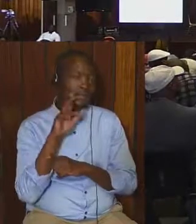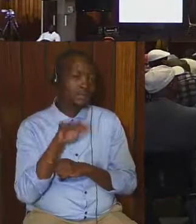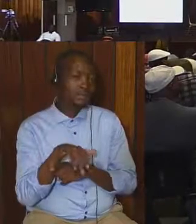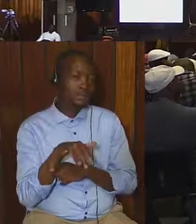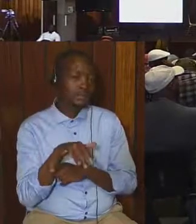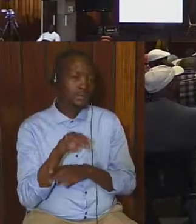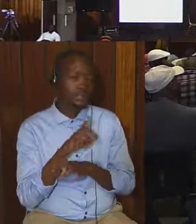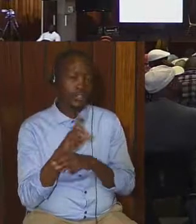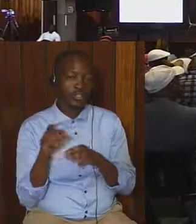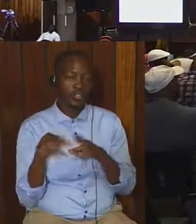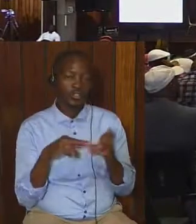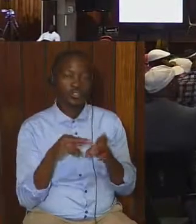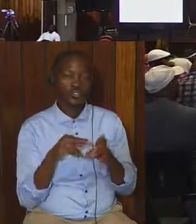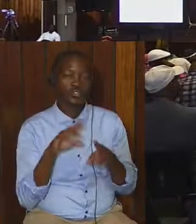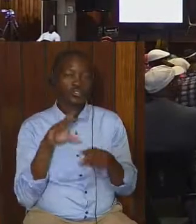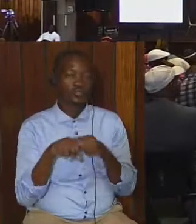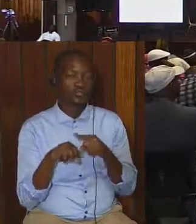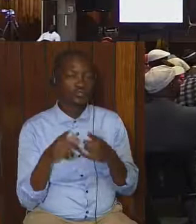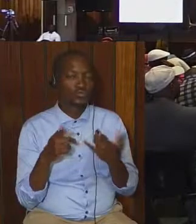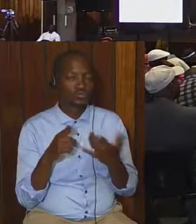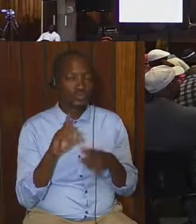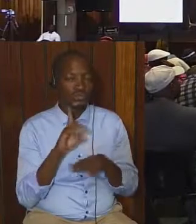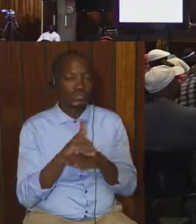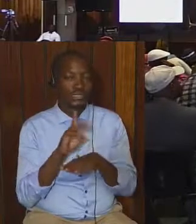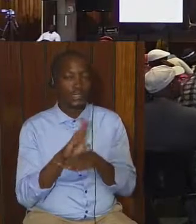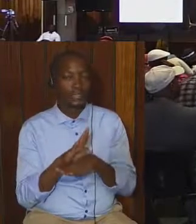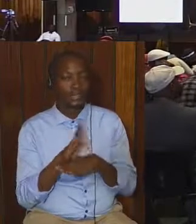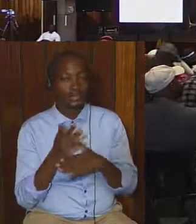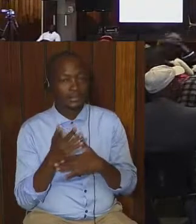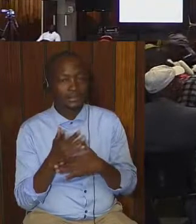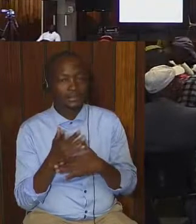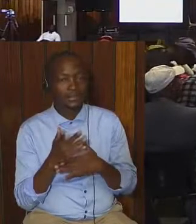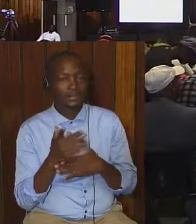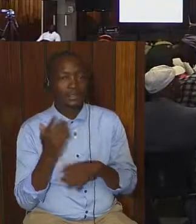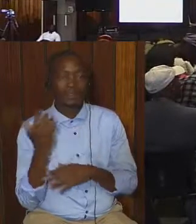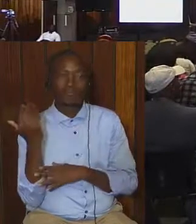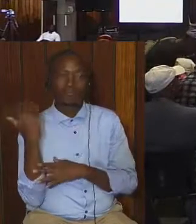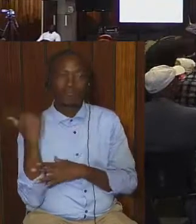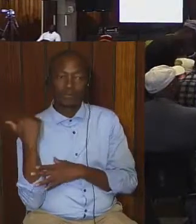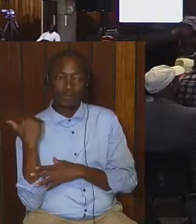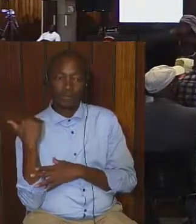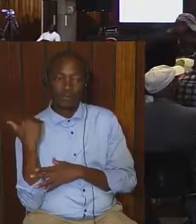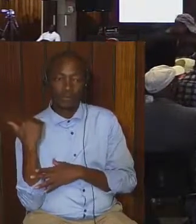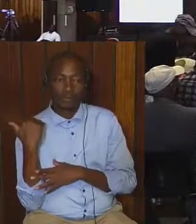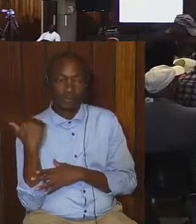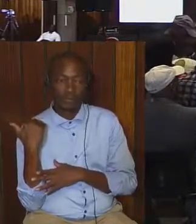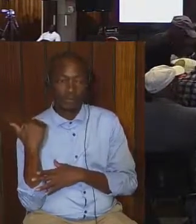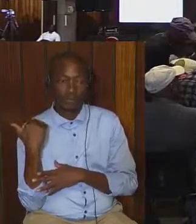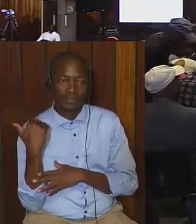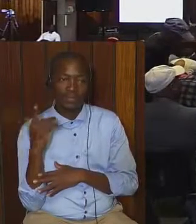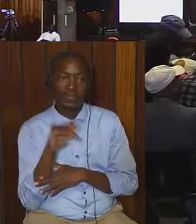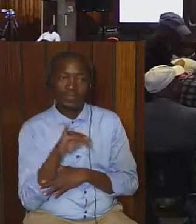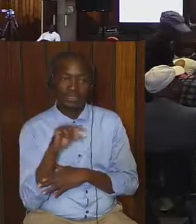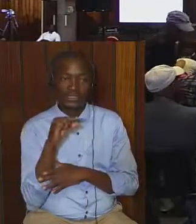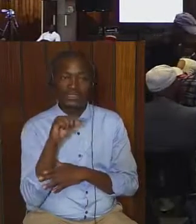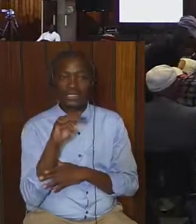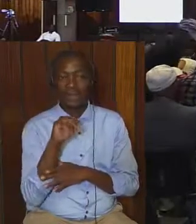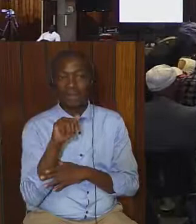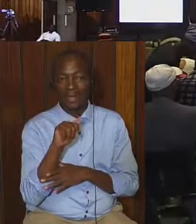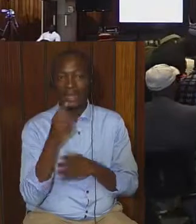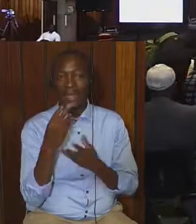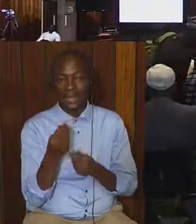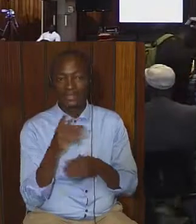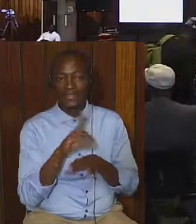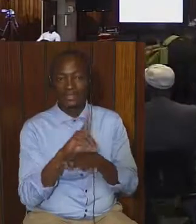ukuthi you already took a database le previously which is GMA